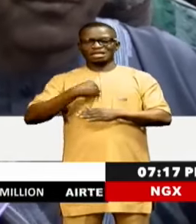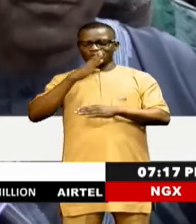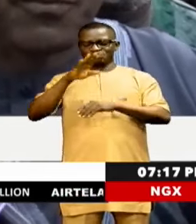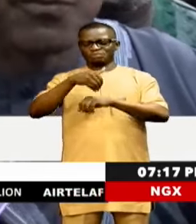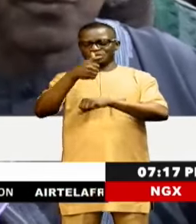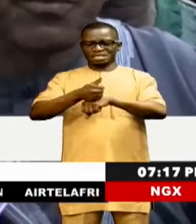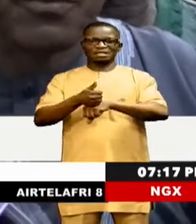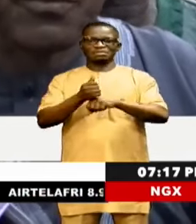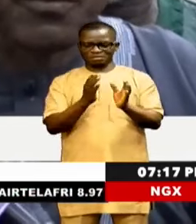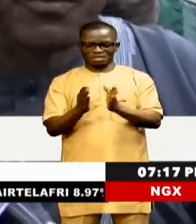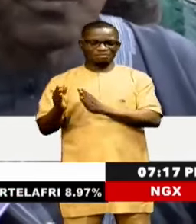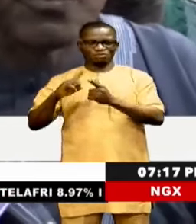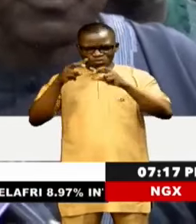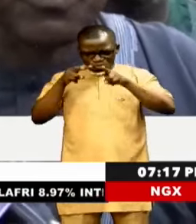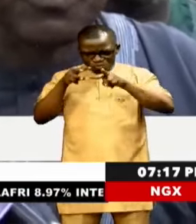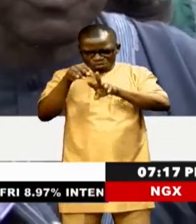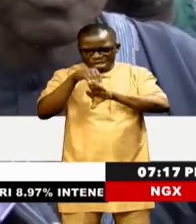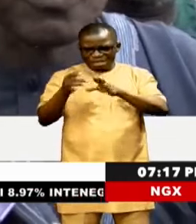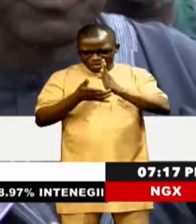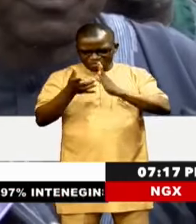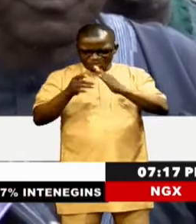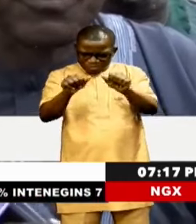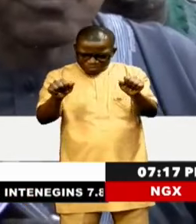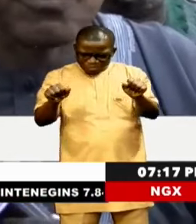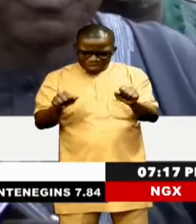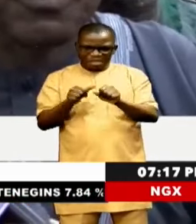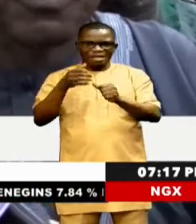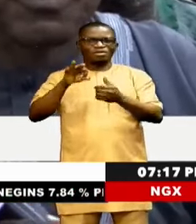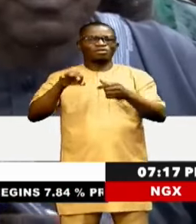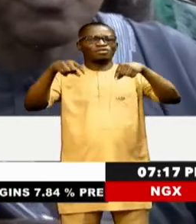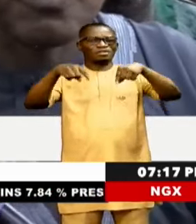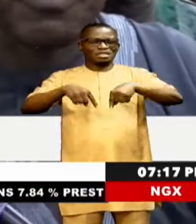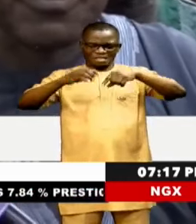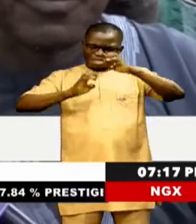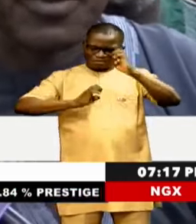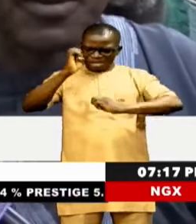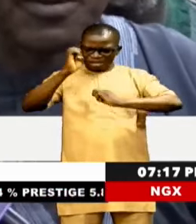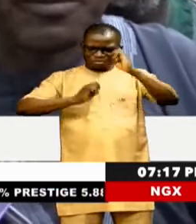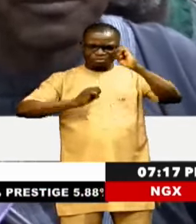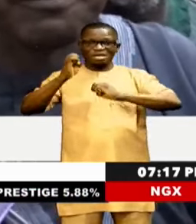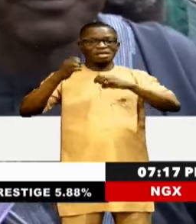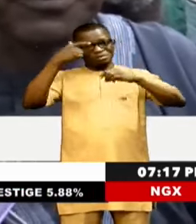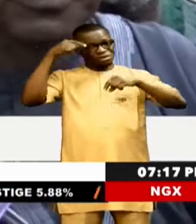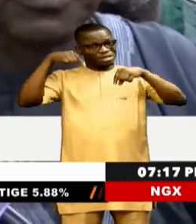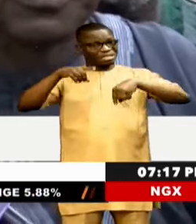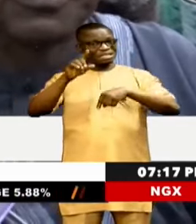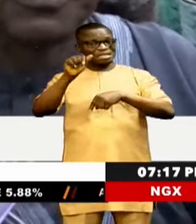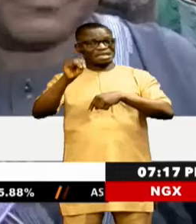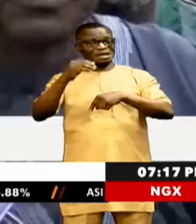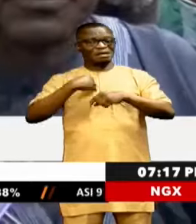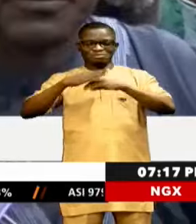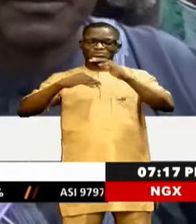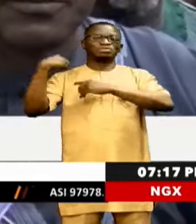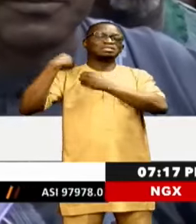to look at the technicalities of evaluating that they built so many years ago. It's a question